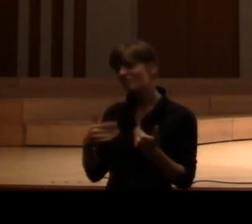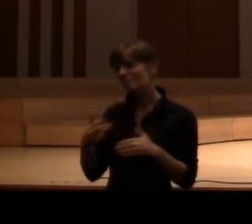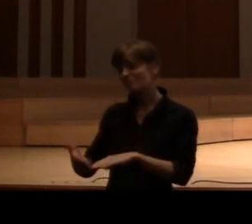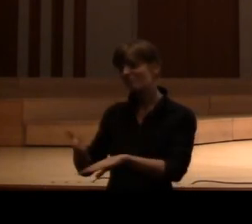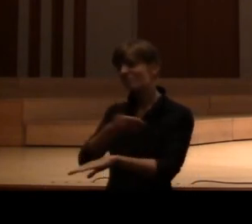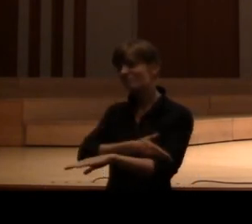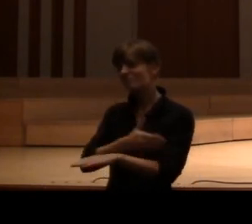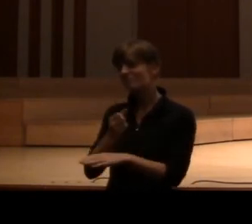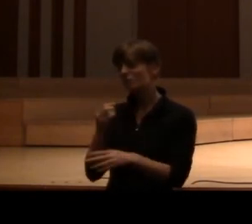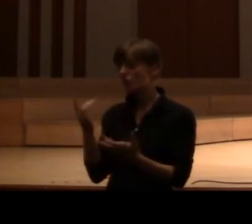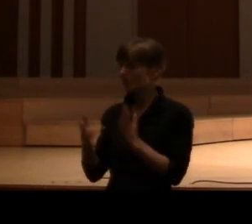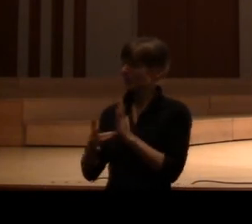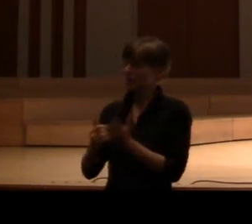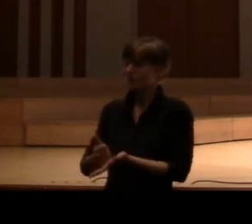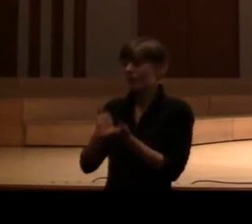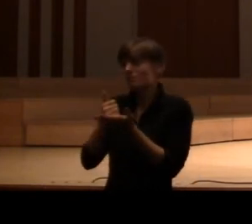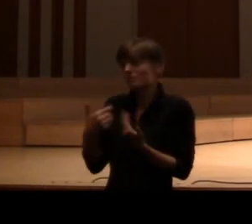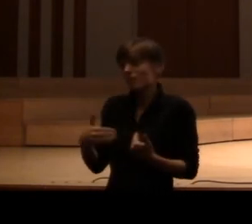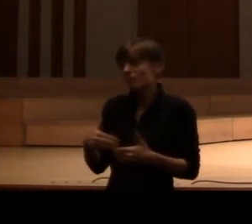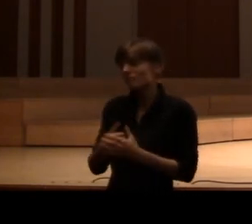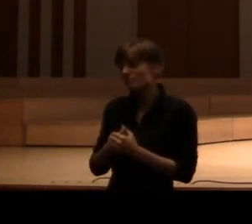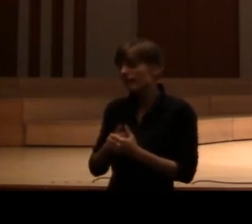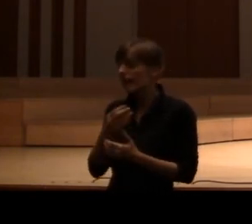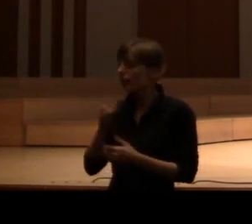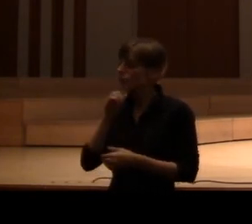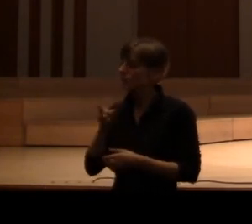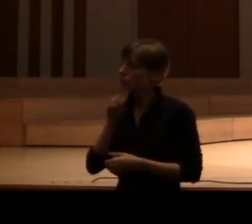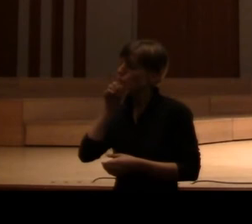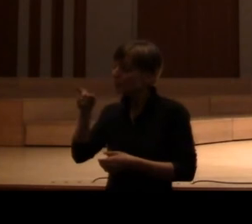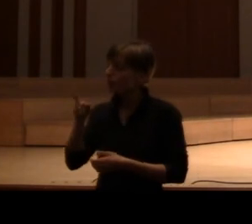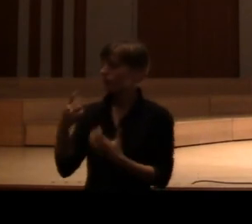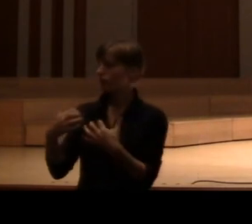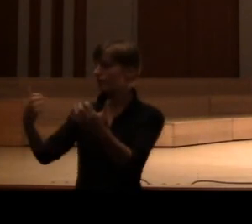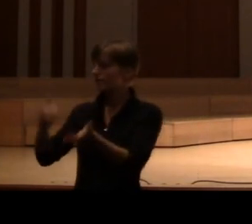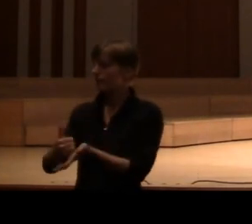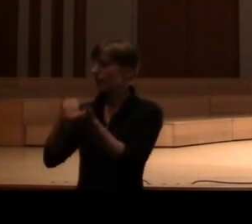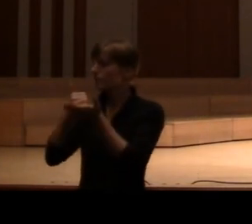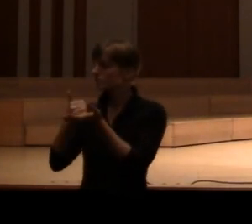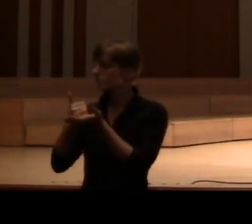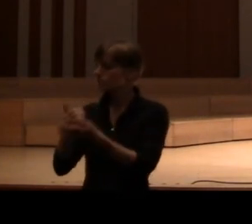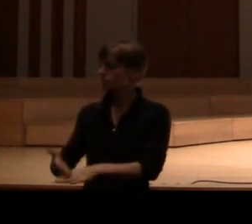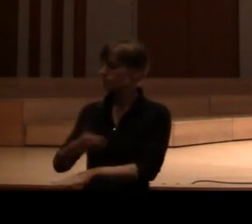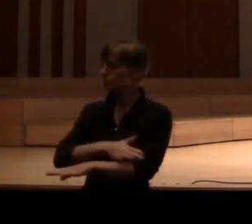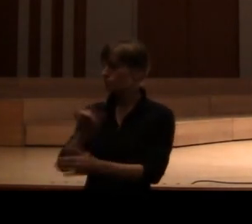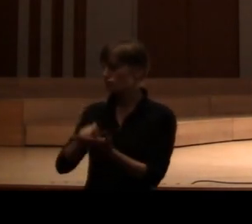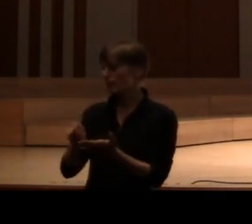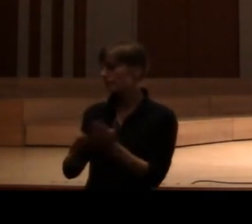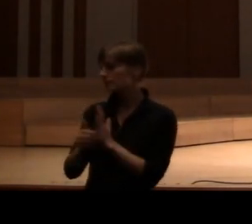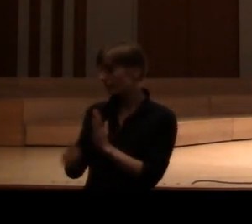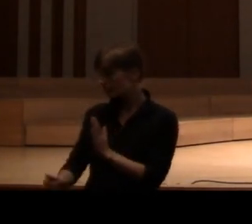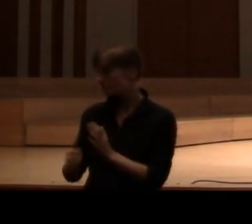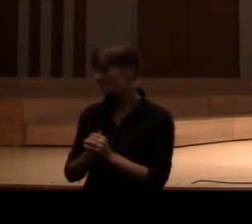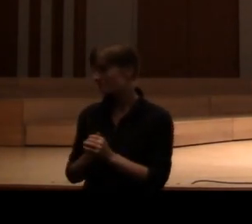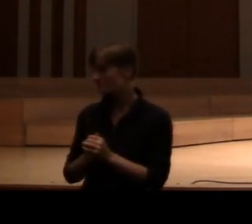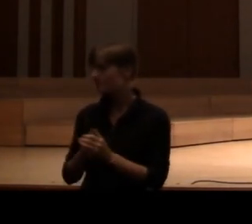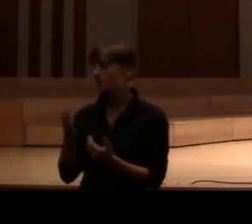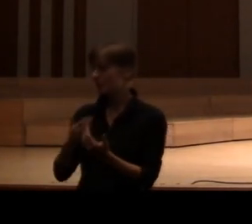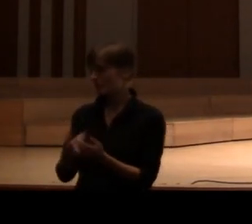a testament to the power of an authentic audience and that bigger leadership. So to go back to the Prezi.